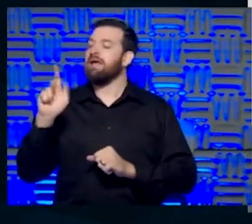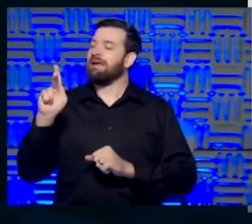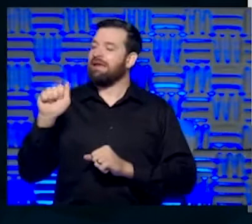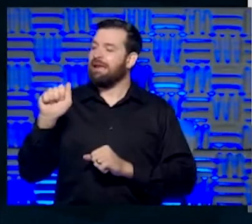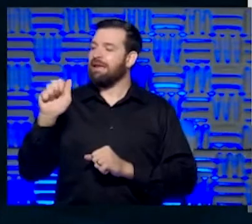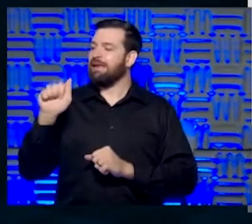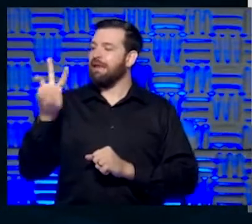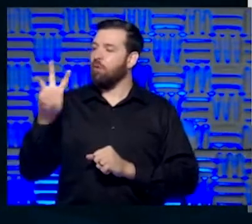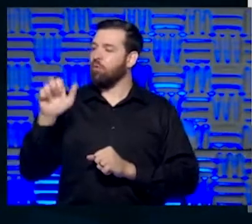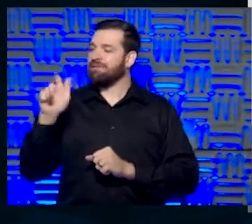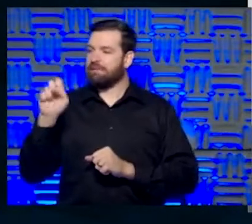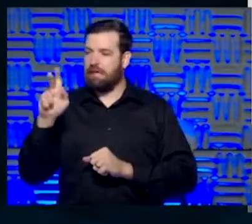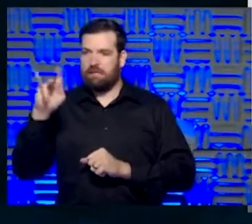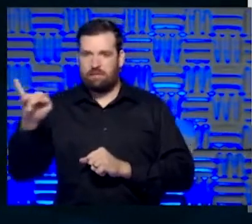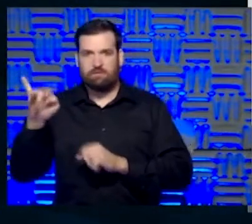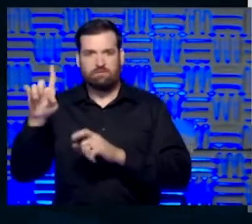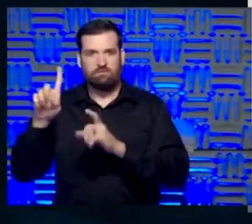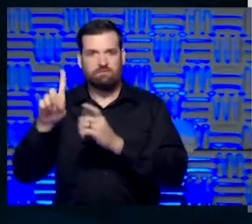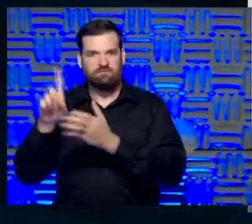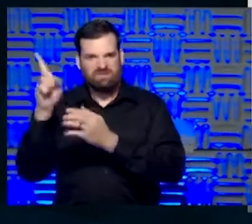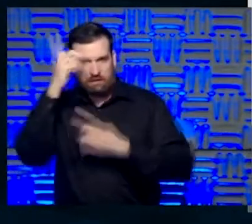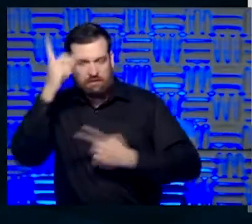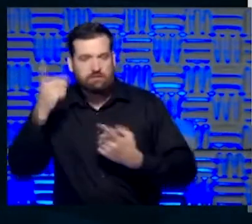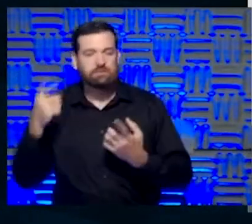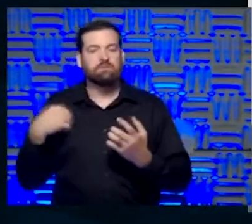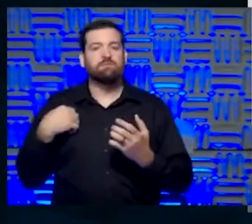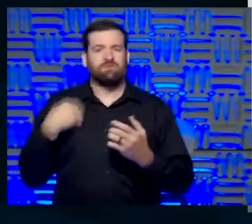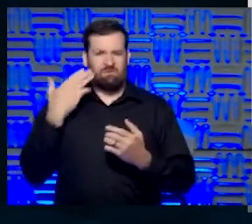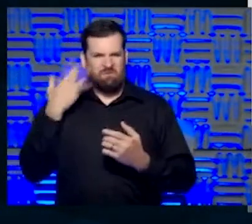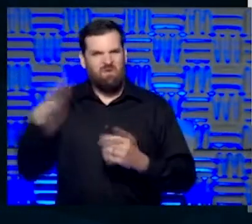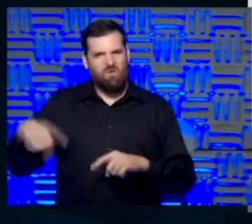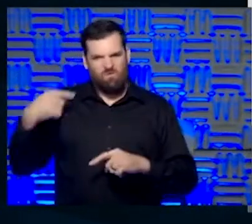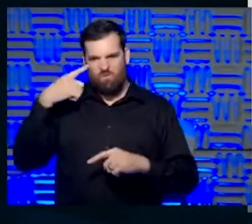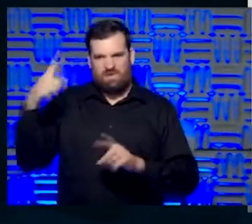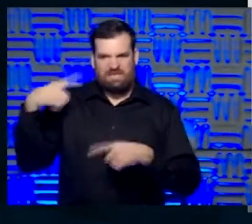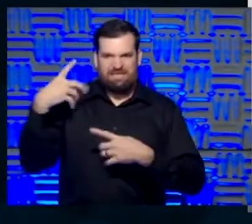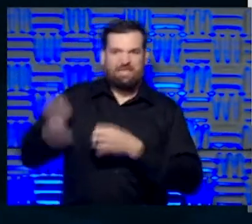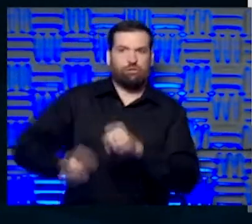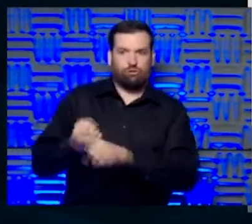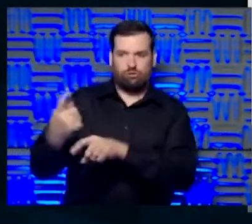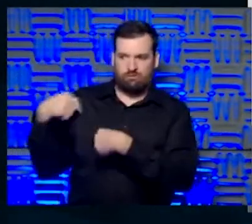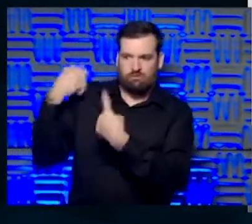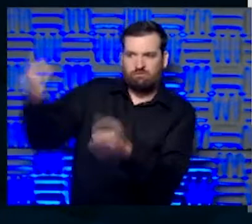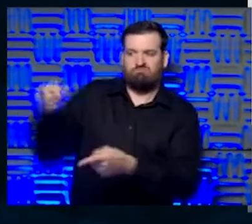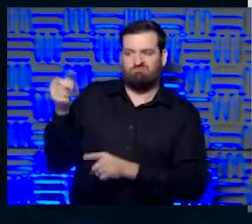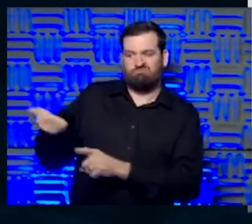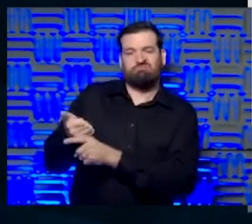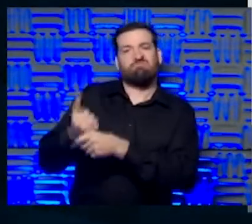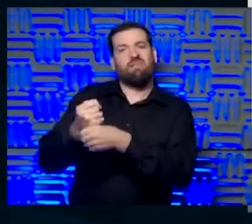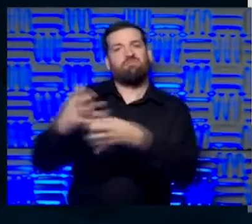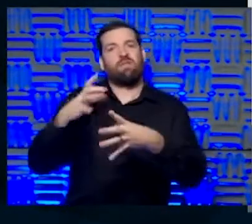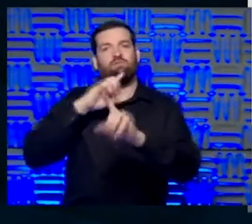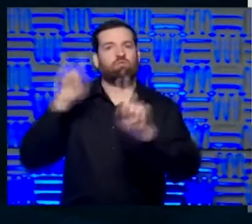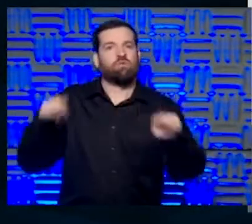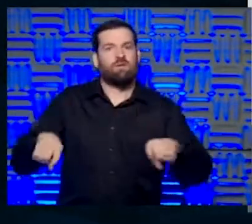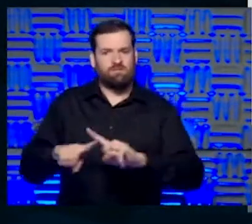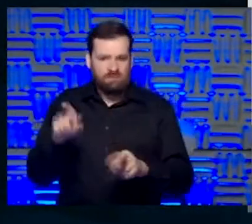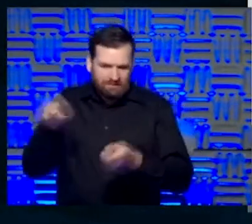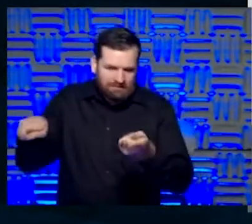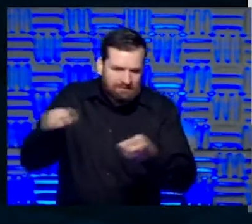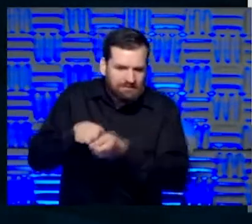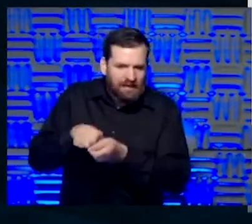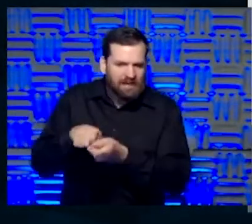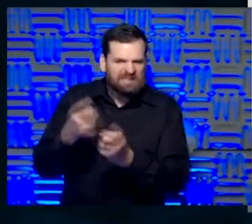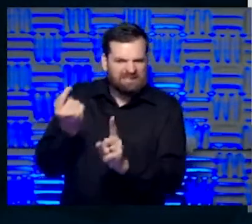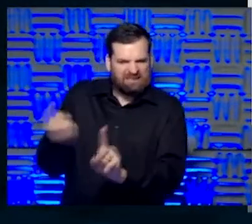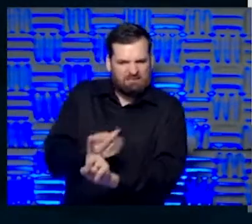of a spectrum. So we've known for years and years that Kawasaki disease is an inflammatory response to something, even though we don't exactly know what that